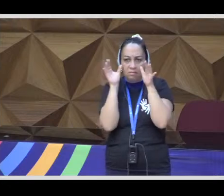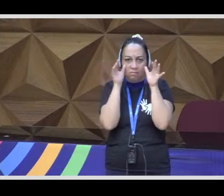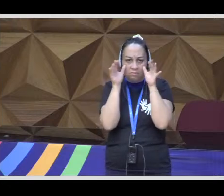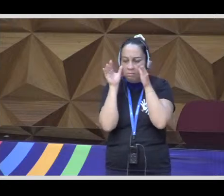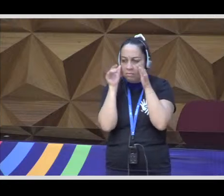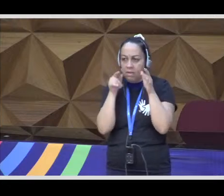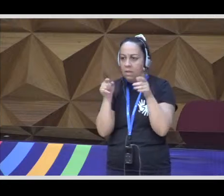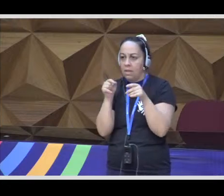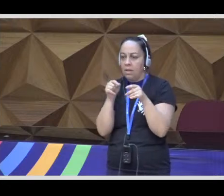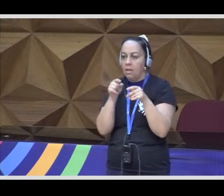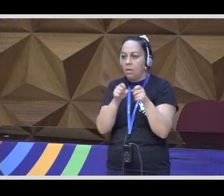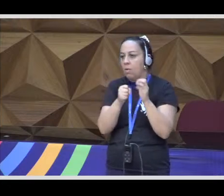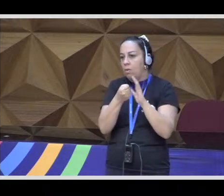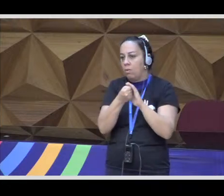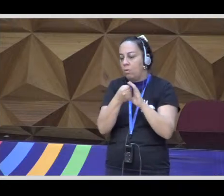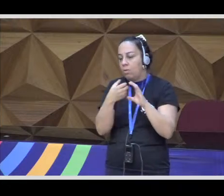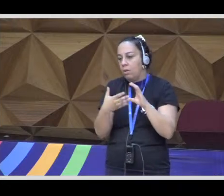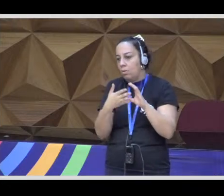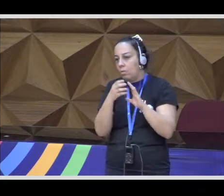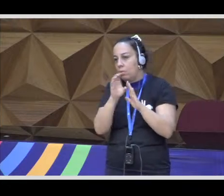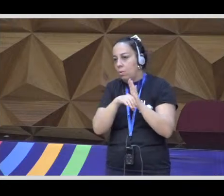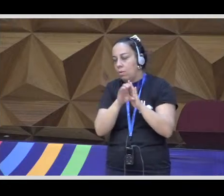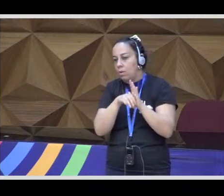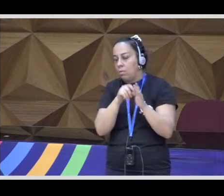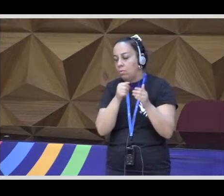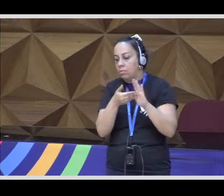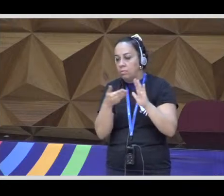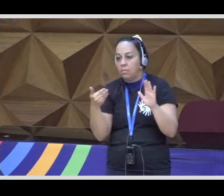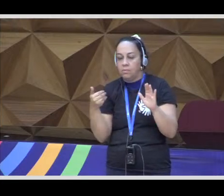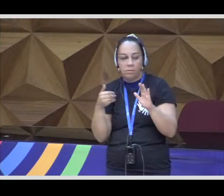So here's our first example. We'll